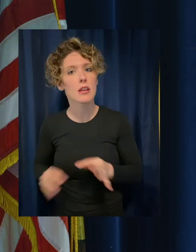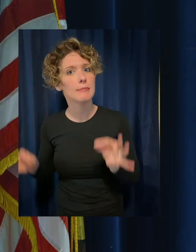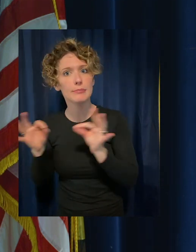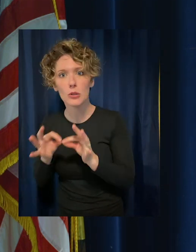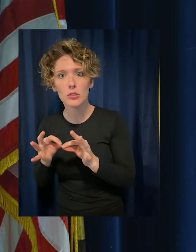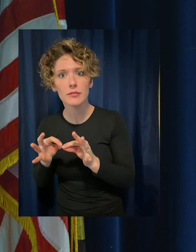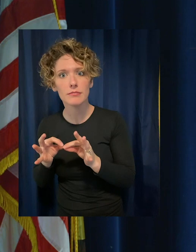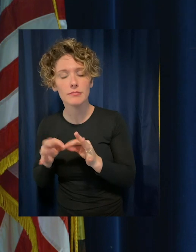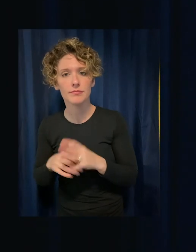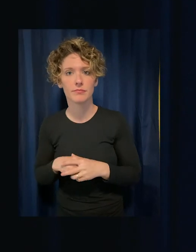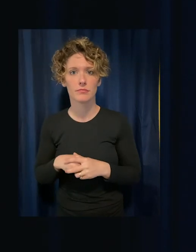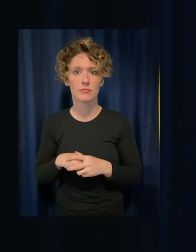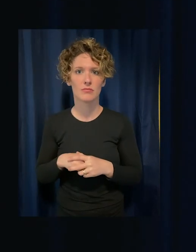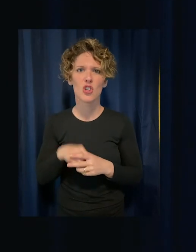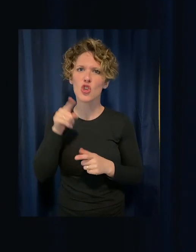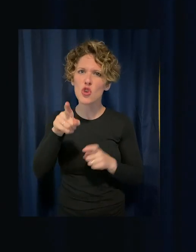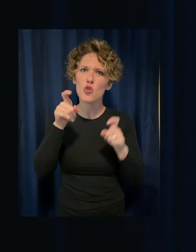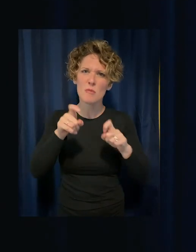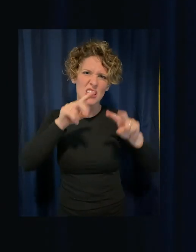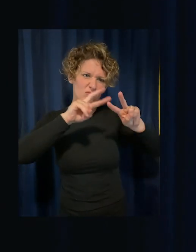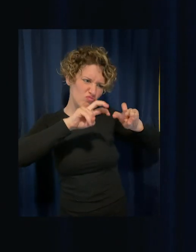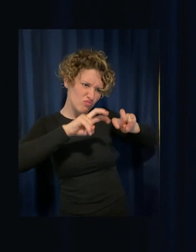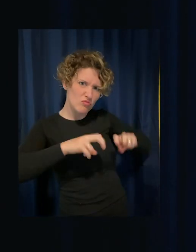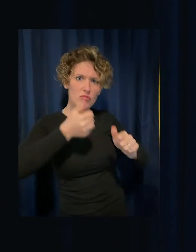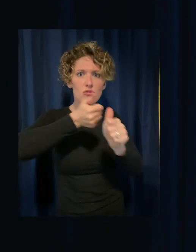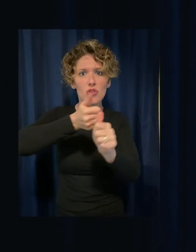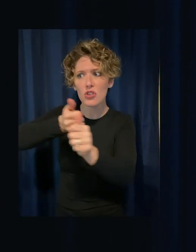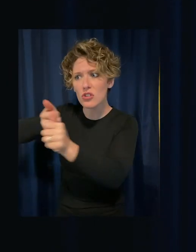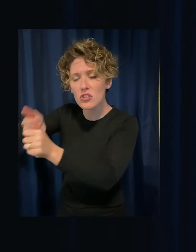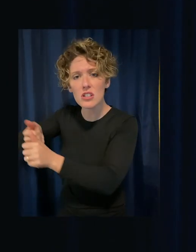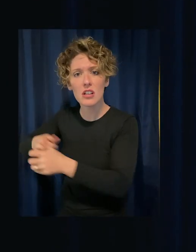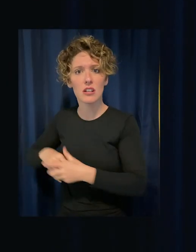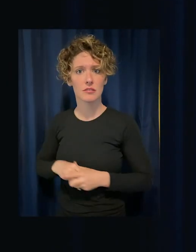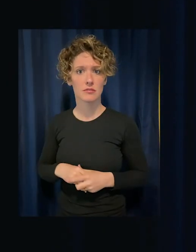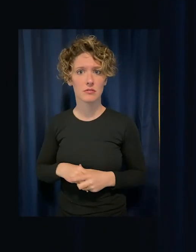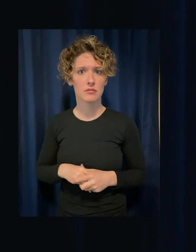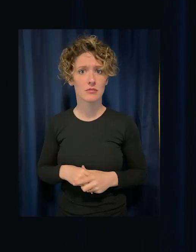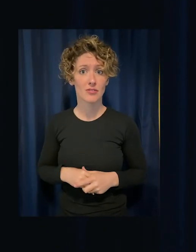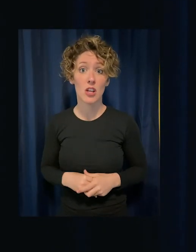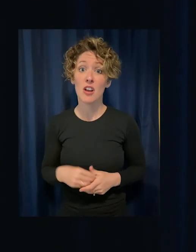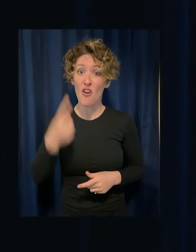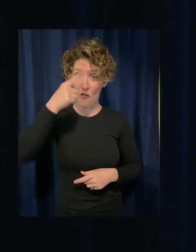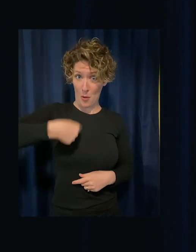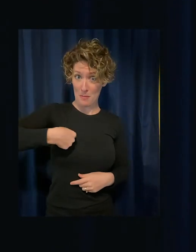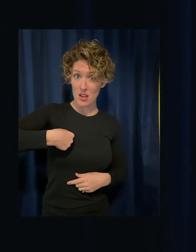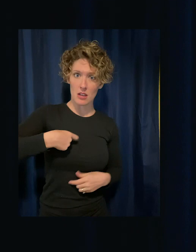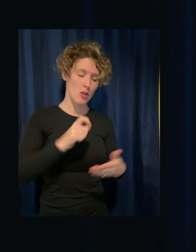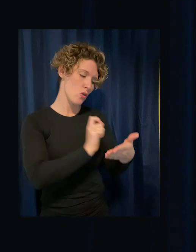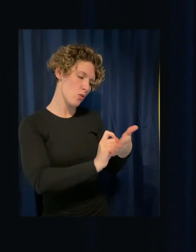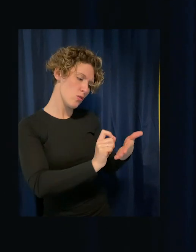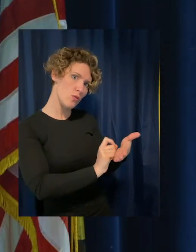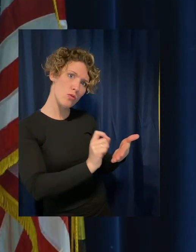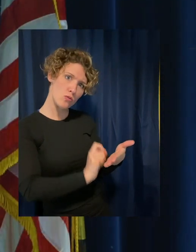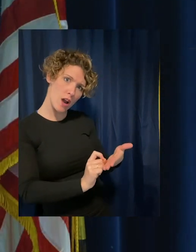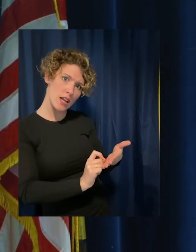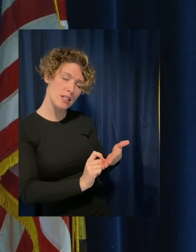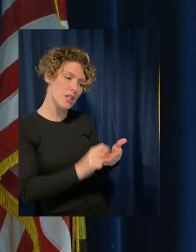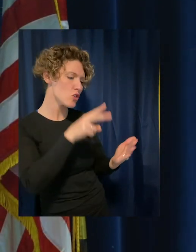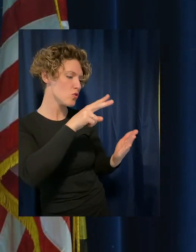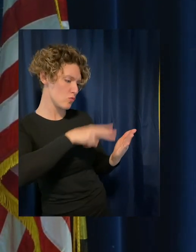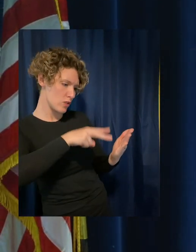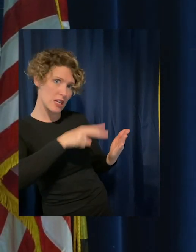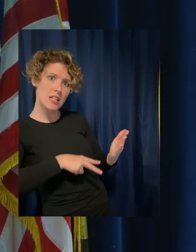travel. Thinking and reflecting on paper help me understand the world, and it'll work for you